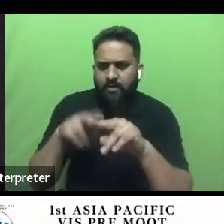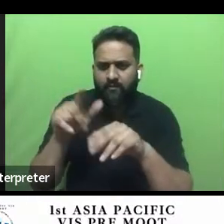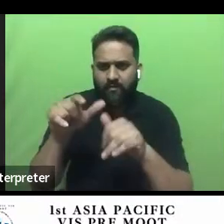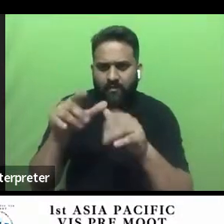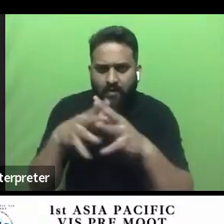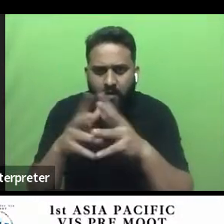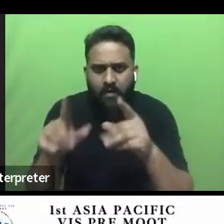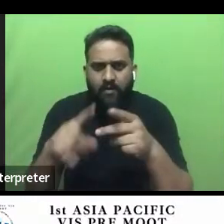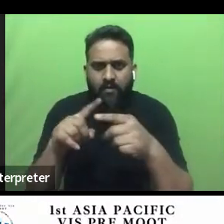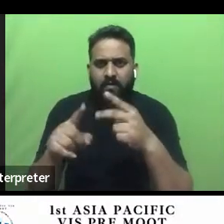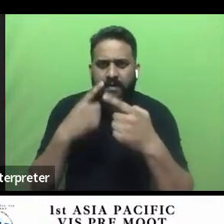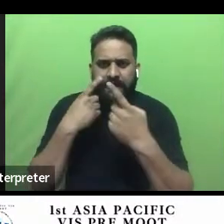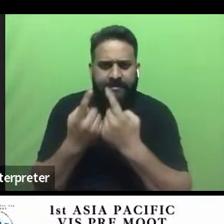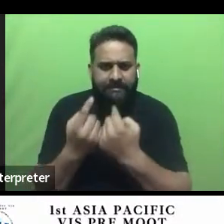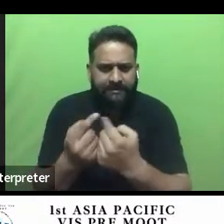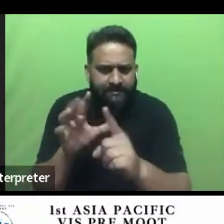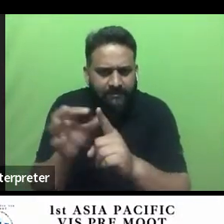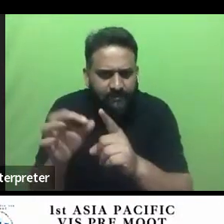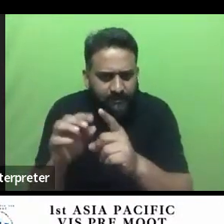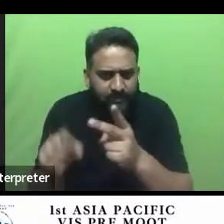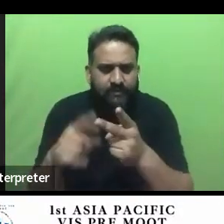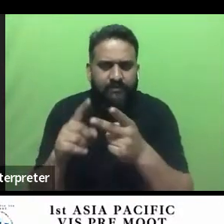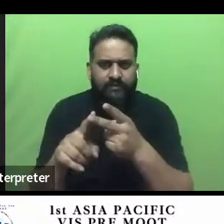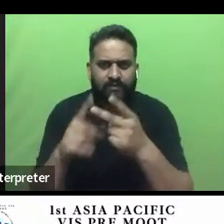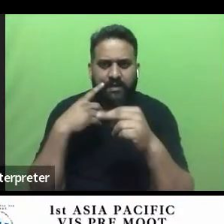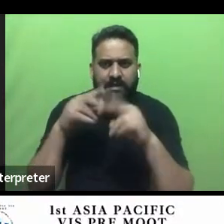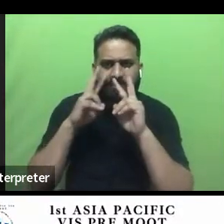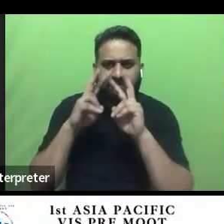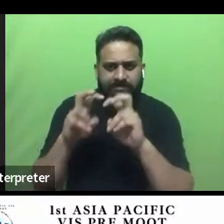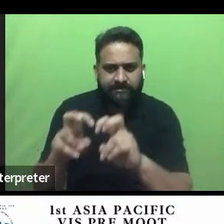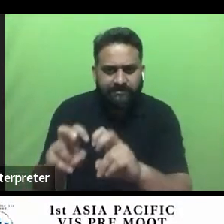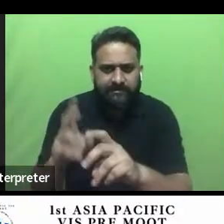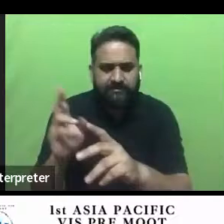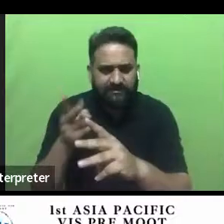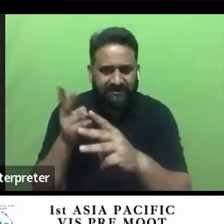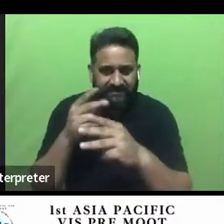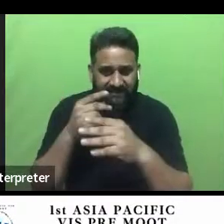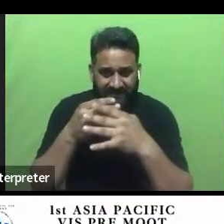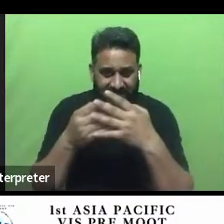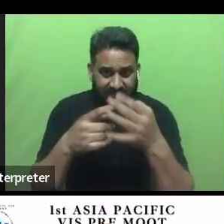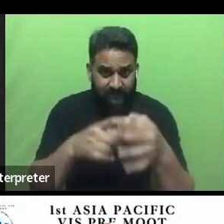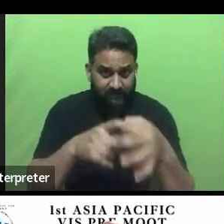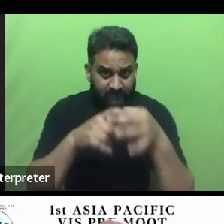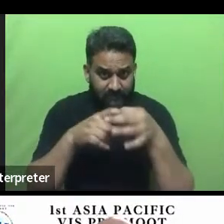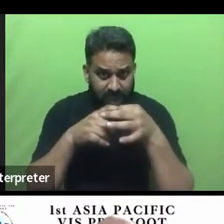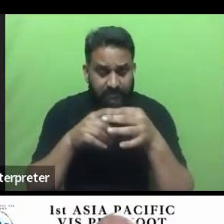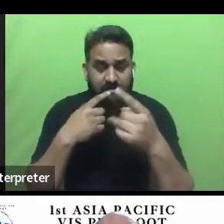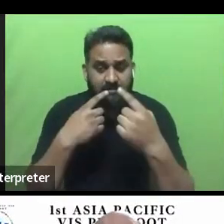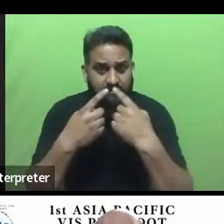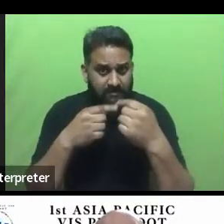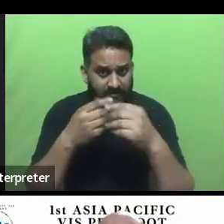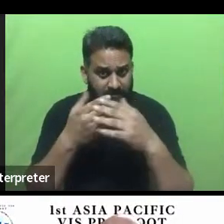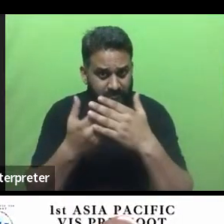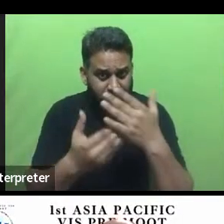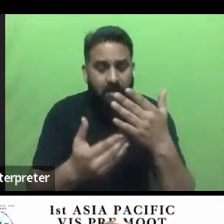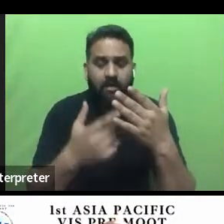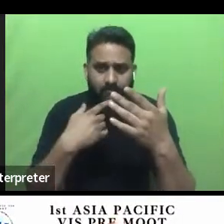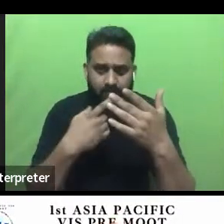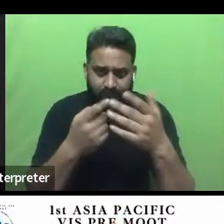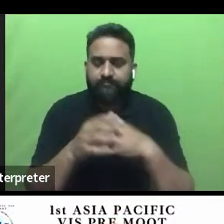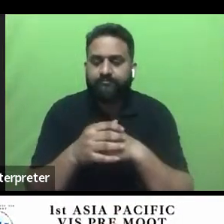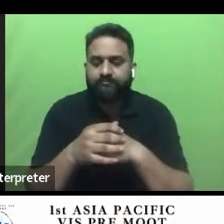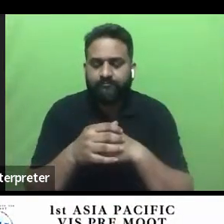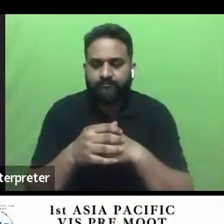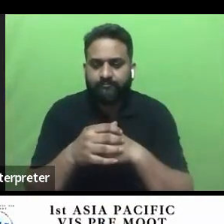to be applied in this tribunal's analysis of which applicable law should be extended to the arbitration clause.